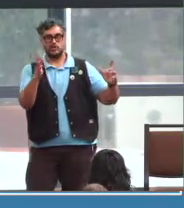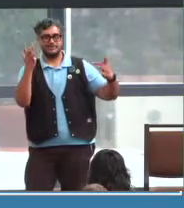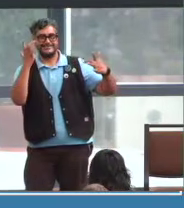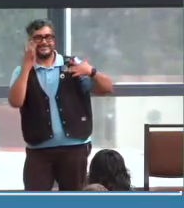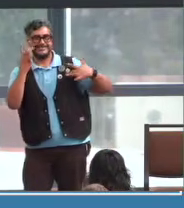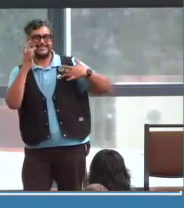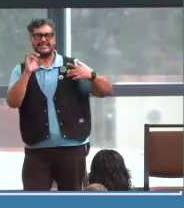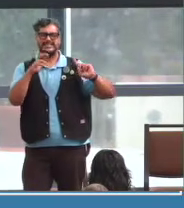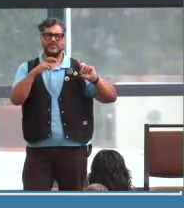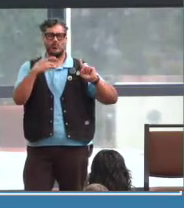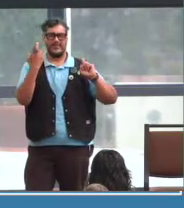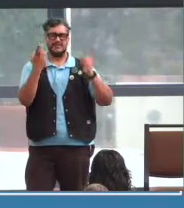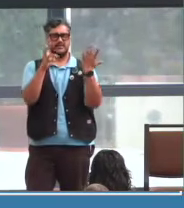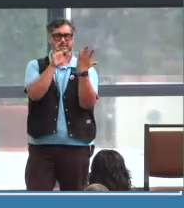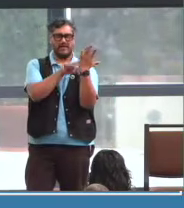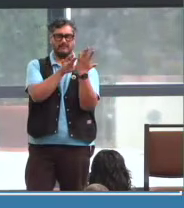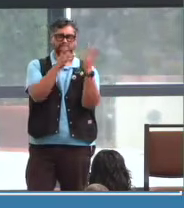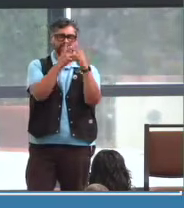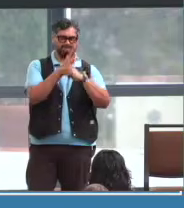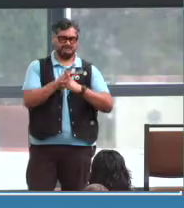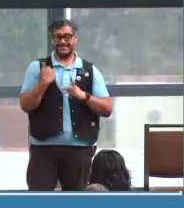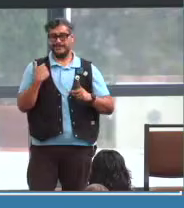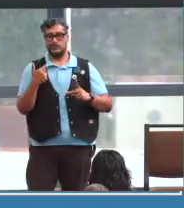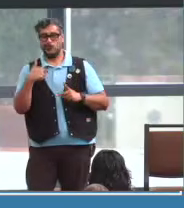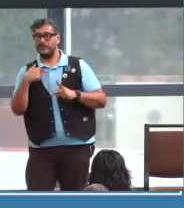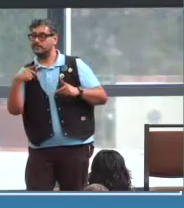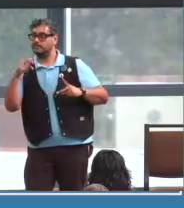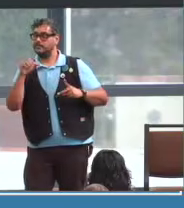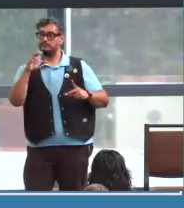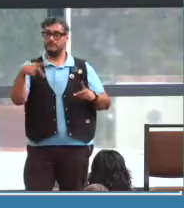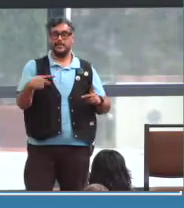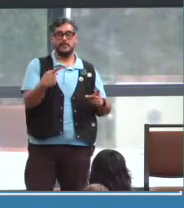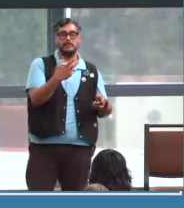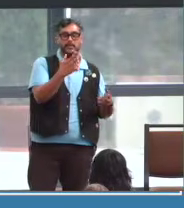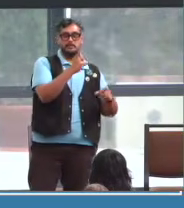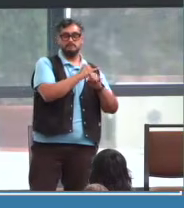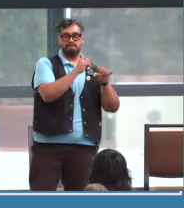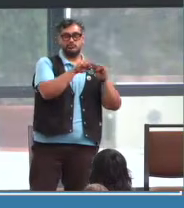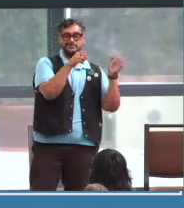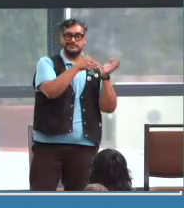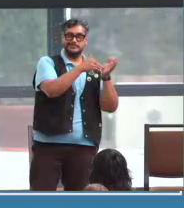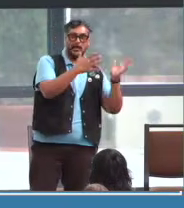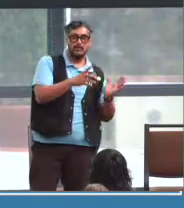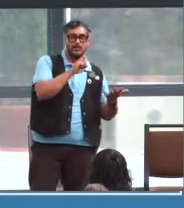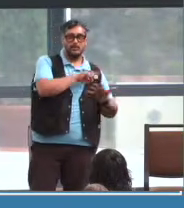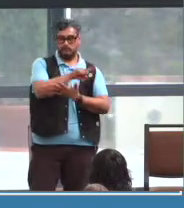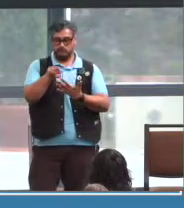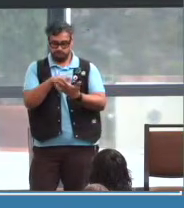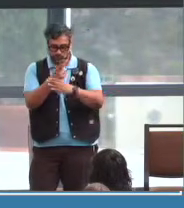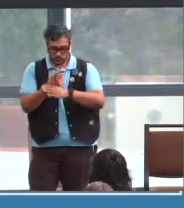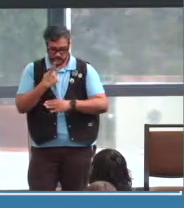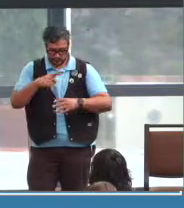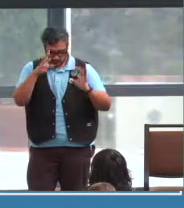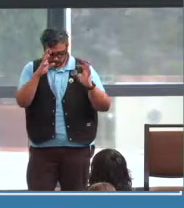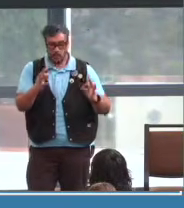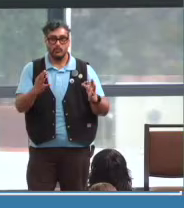risk calculator that us, the primary doctors, and the cardiologists use to help determine a person's risk. And